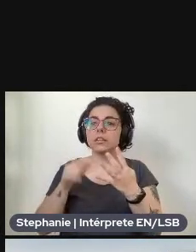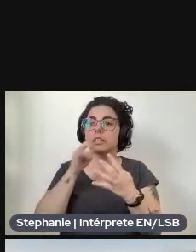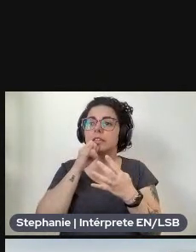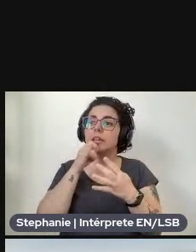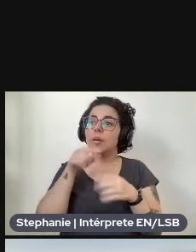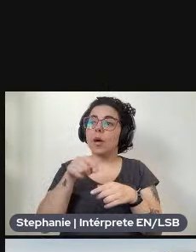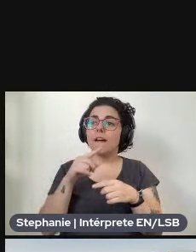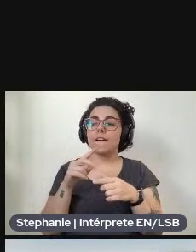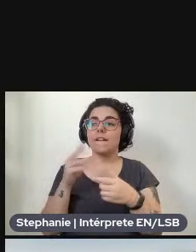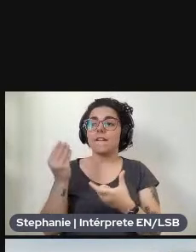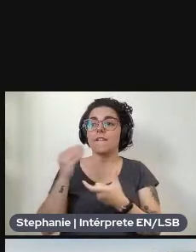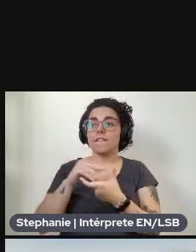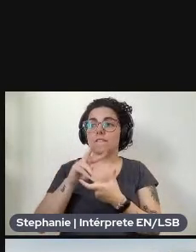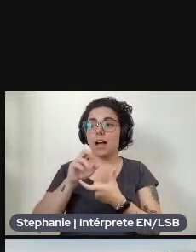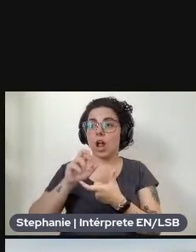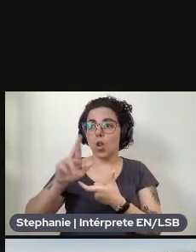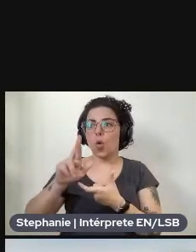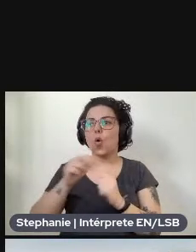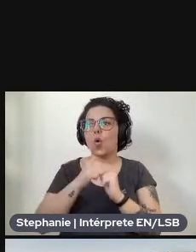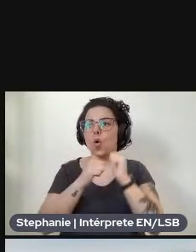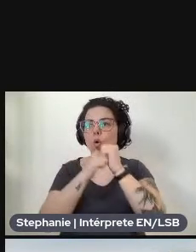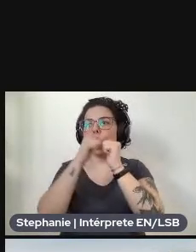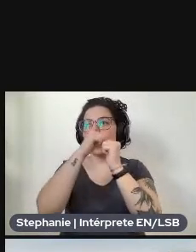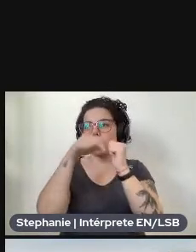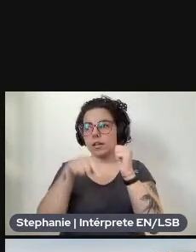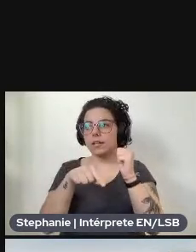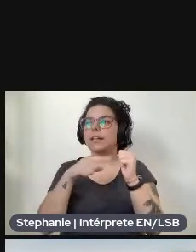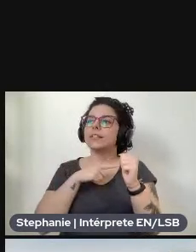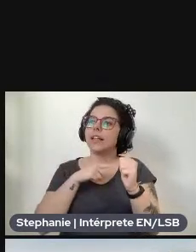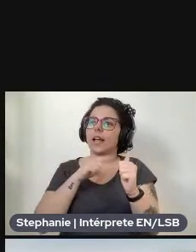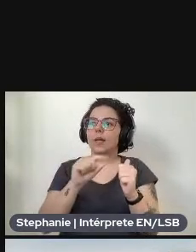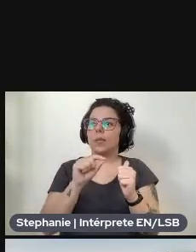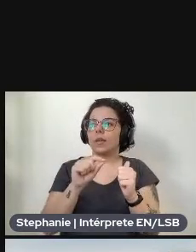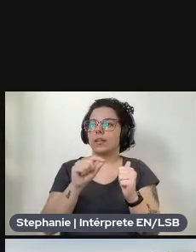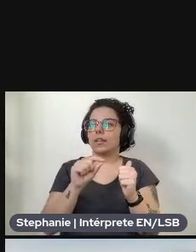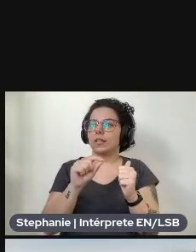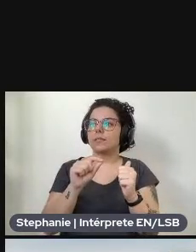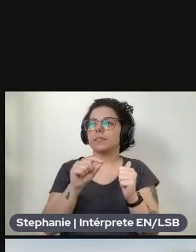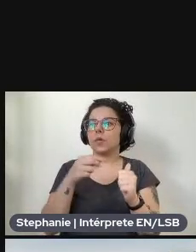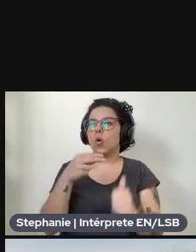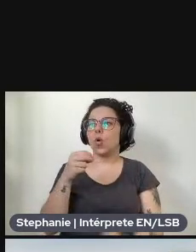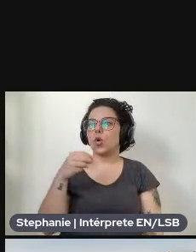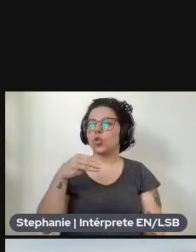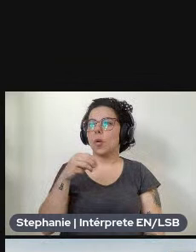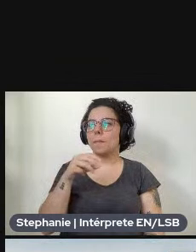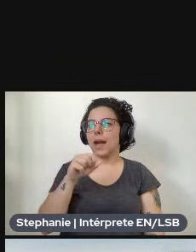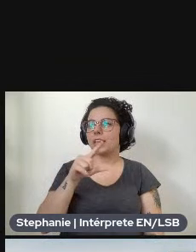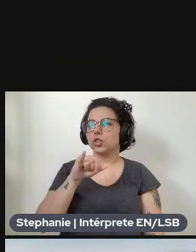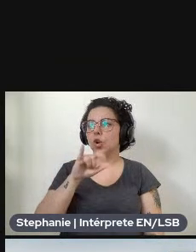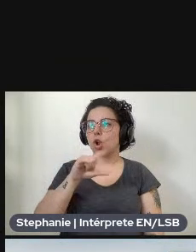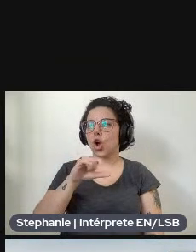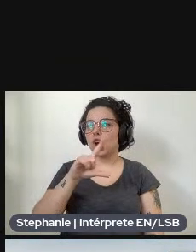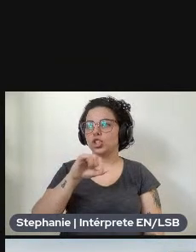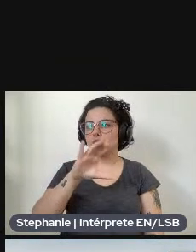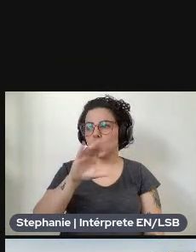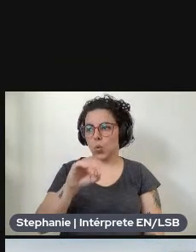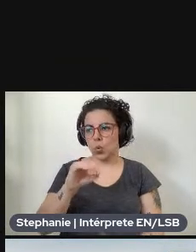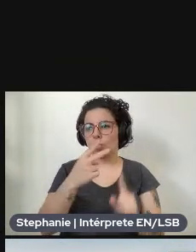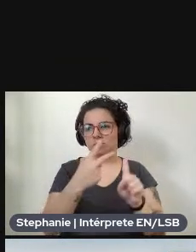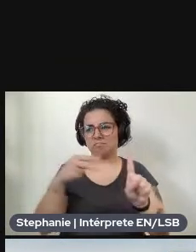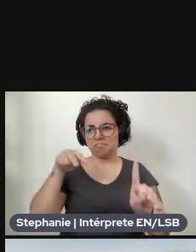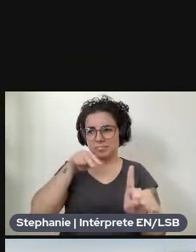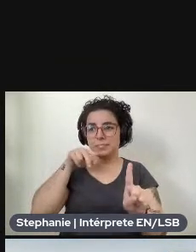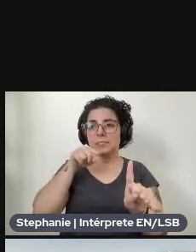the constructionalization account is the fact that partially it's an onomasiological approach. So this means